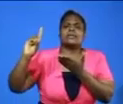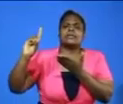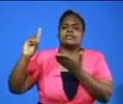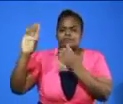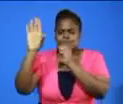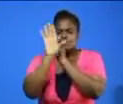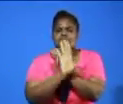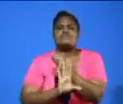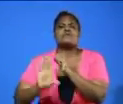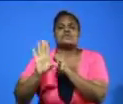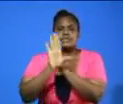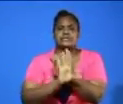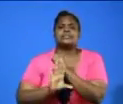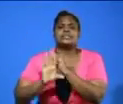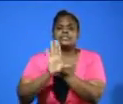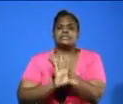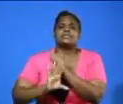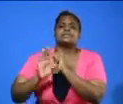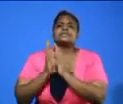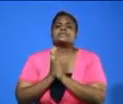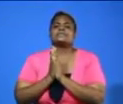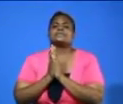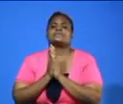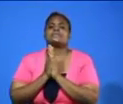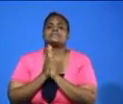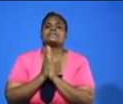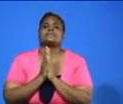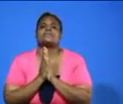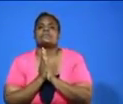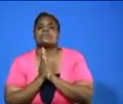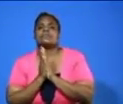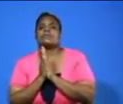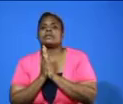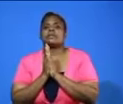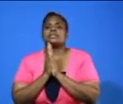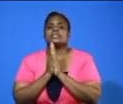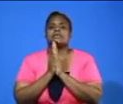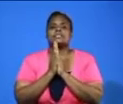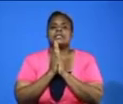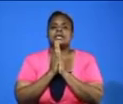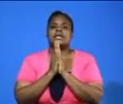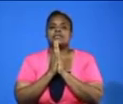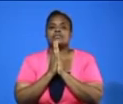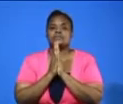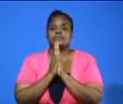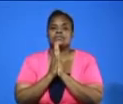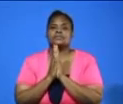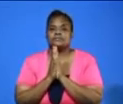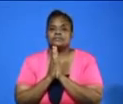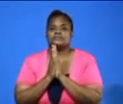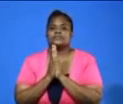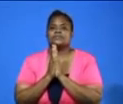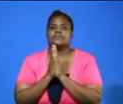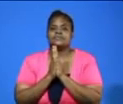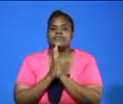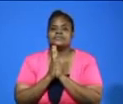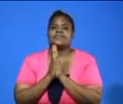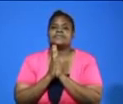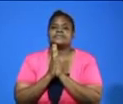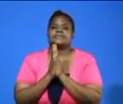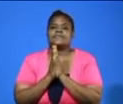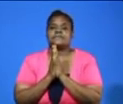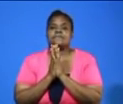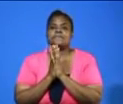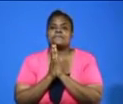Walk with me. He said, as the Lord liveth, before whom I stand, there shall neither